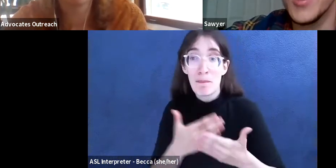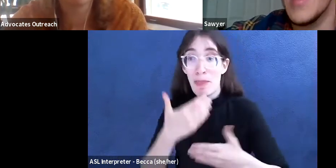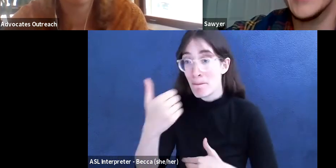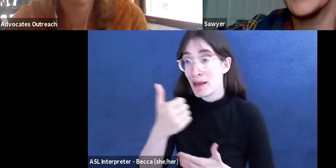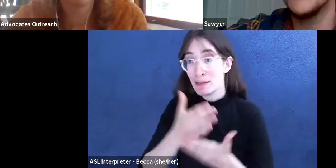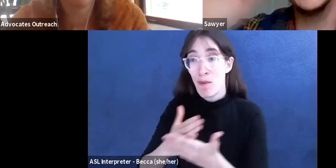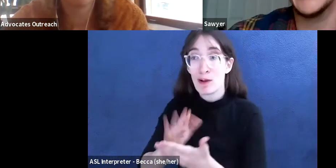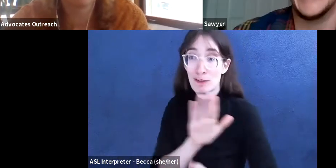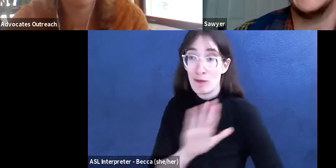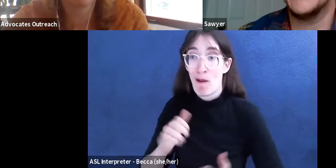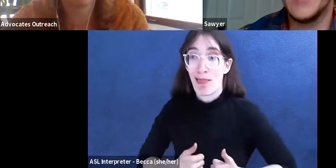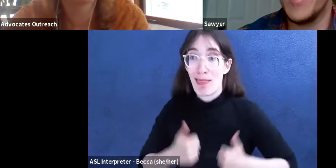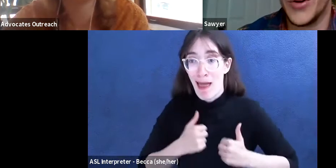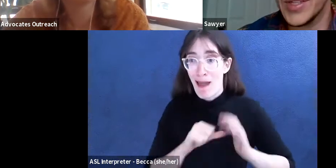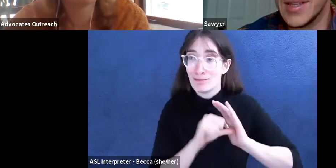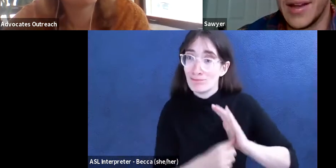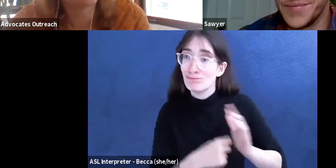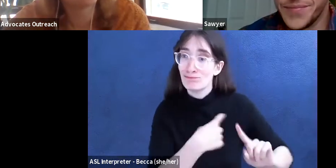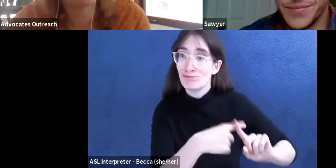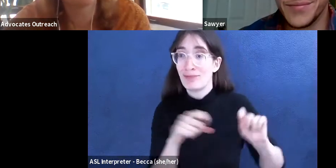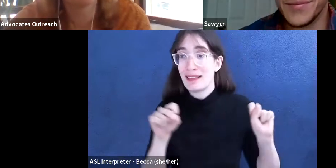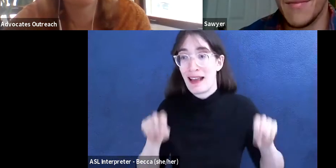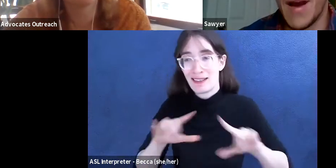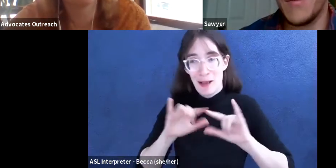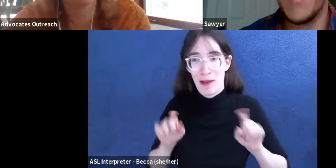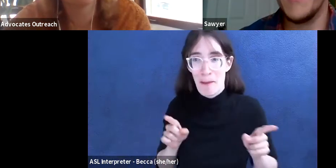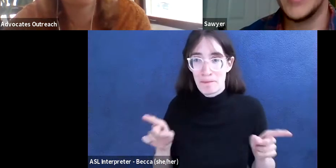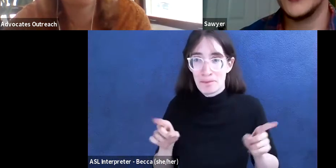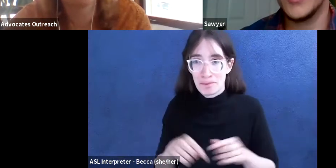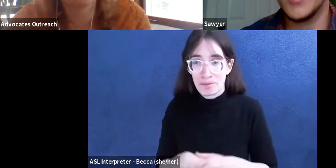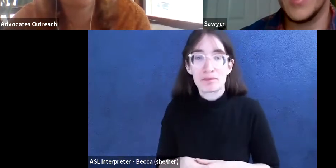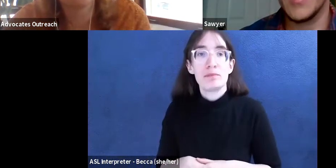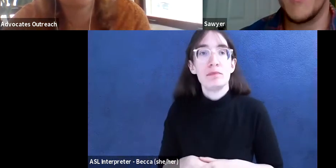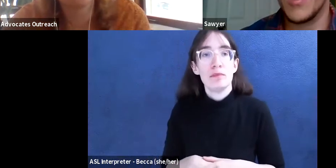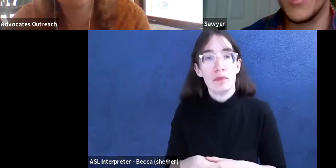trying to like keep in mind that sexuality is just like a broad